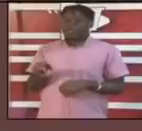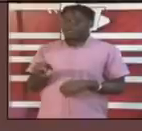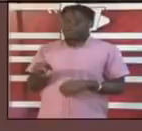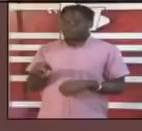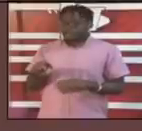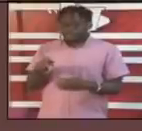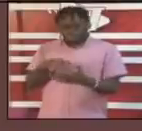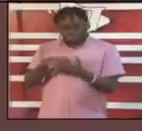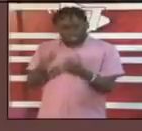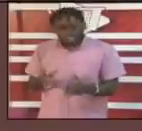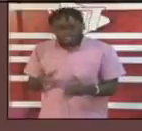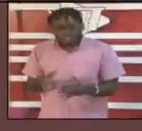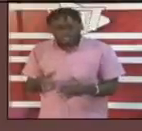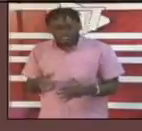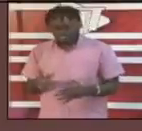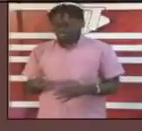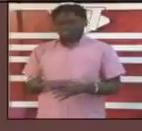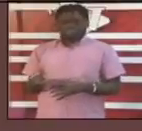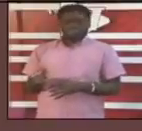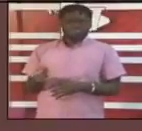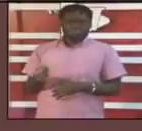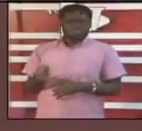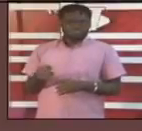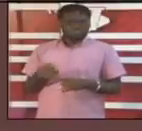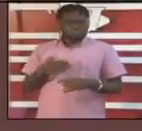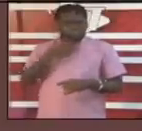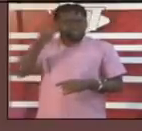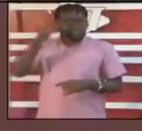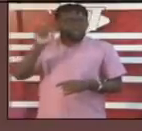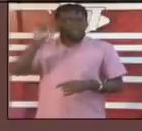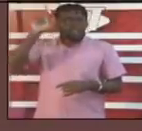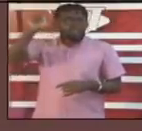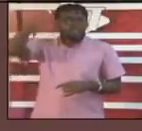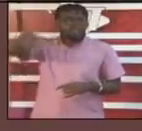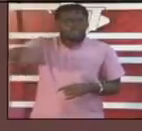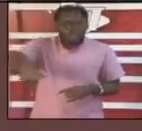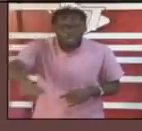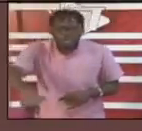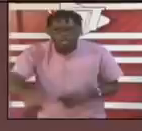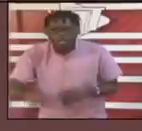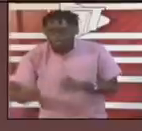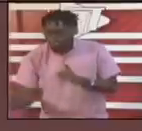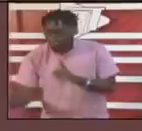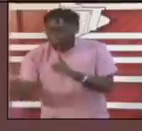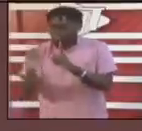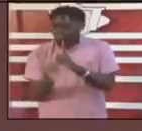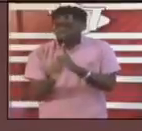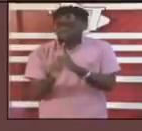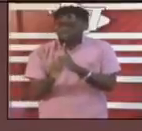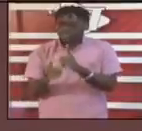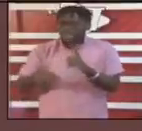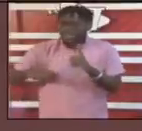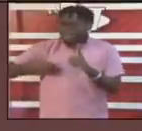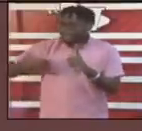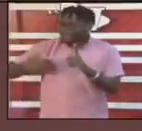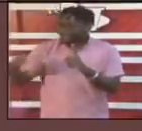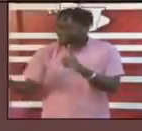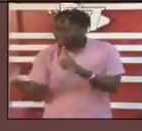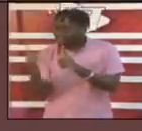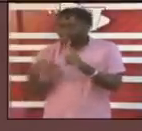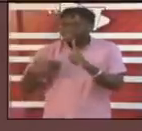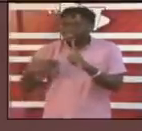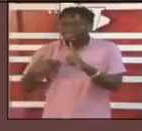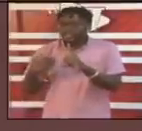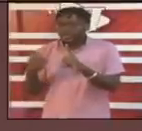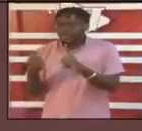He didn't remember the student, and the student came up to him and said how grateful he was that he taught